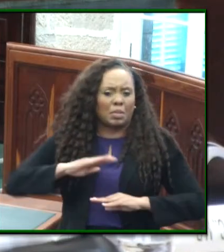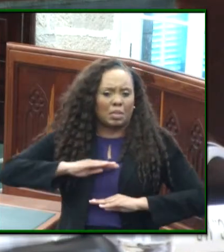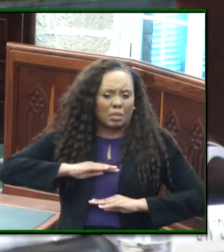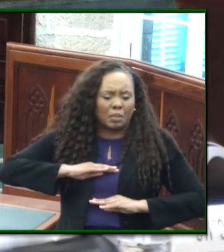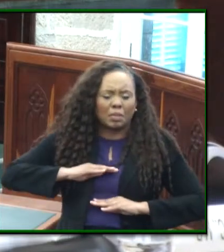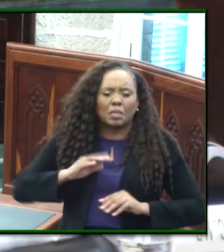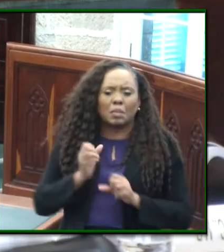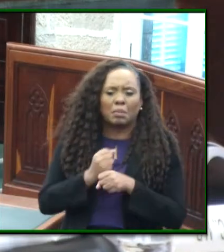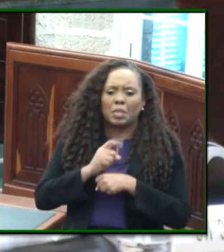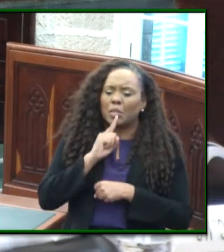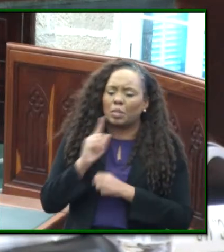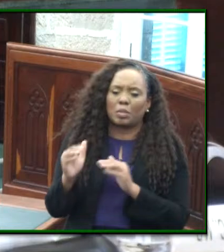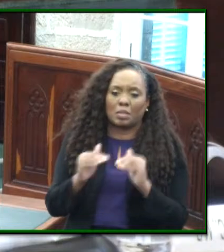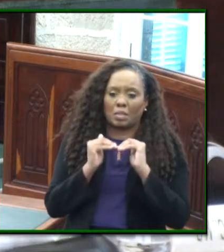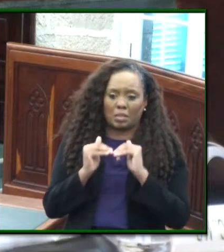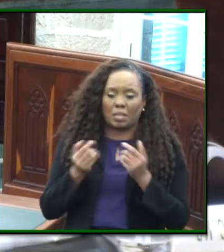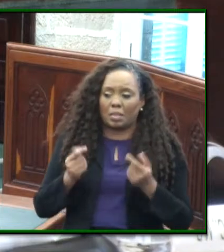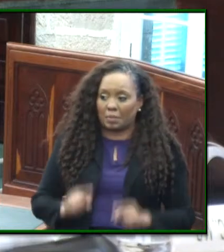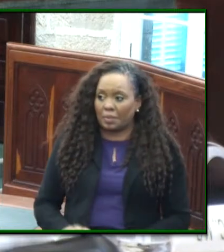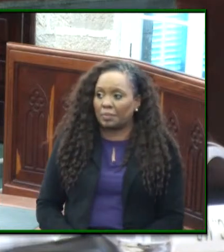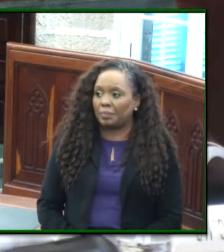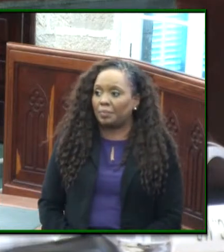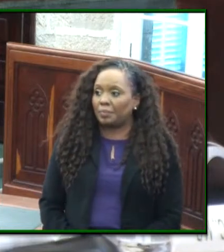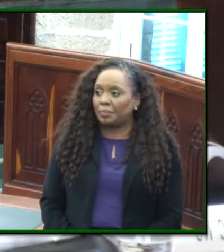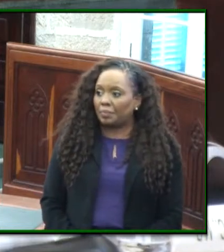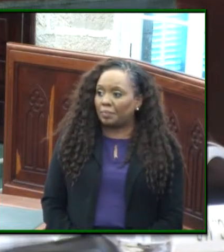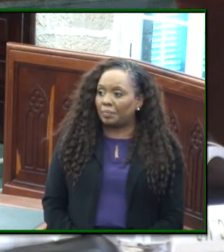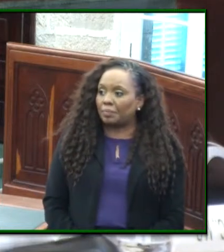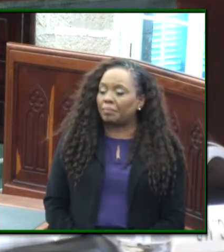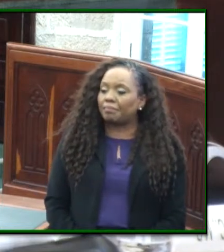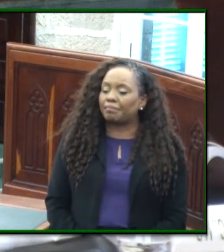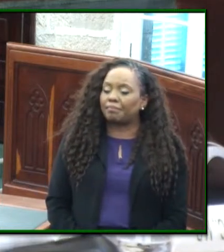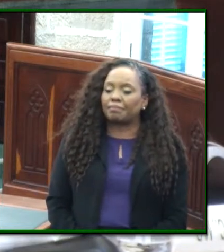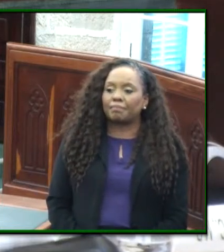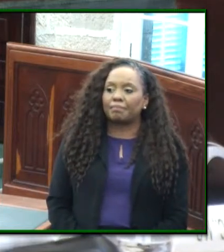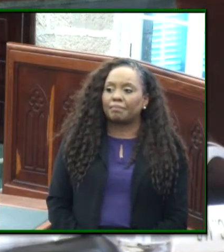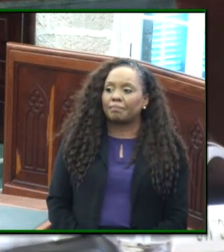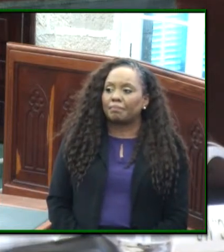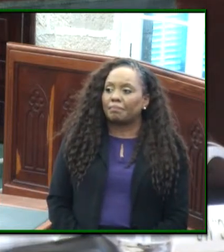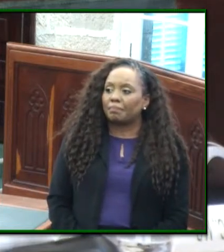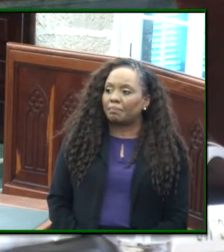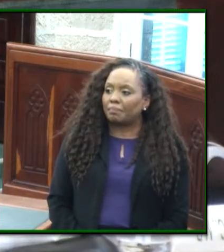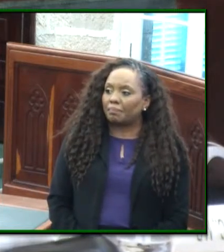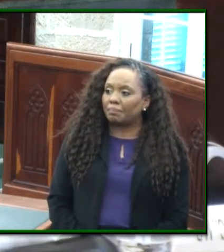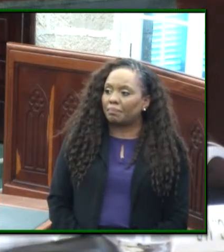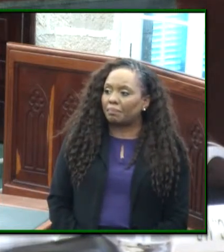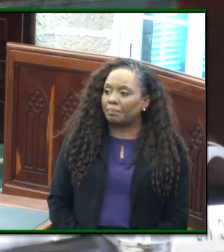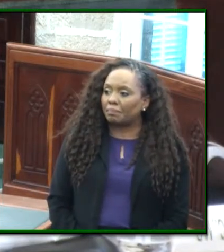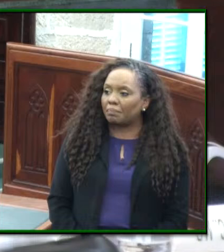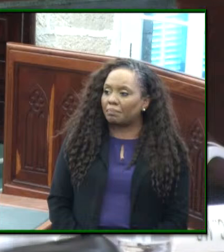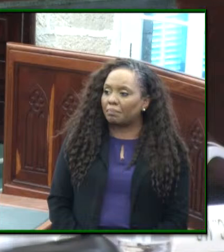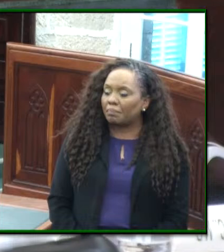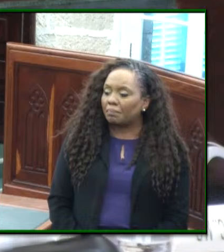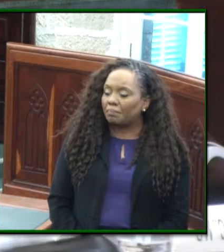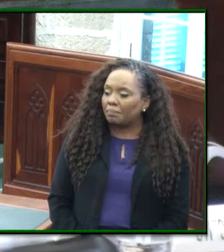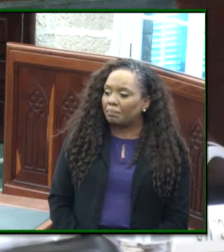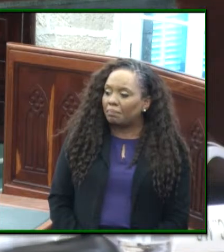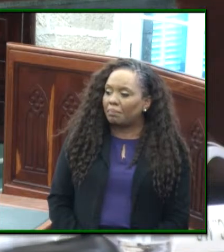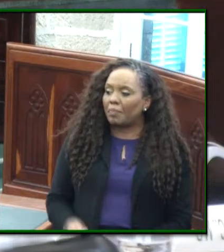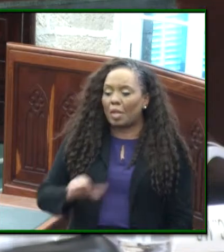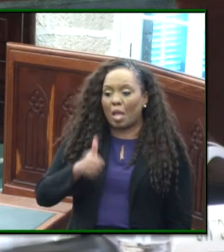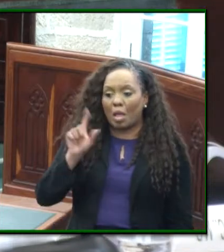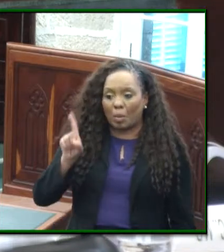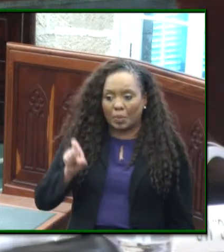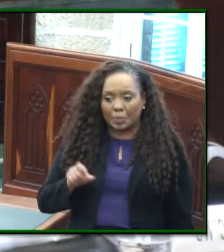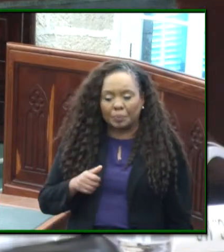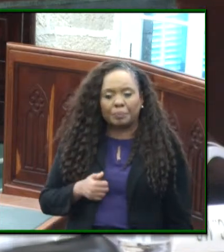being done in that respect. That leads me therefore to another question. I mentioned earlier the issue of the challenges that we've been